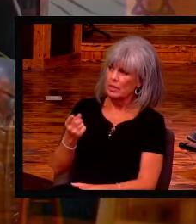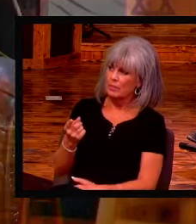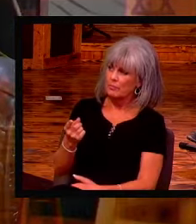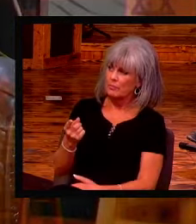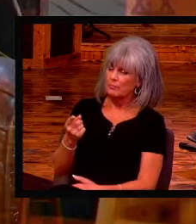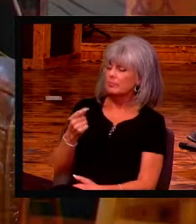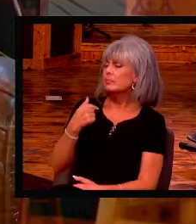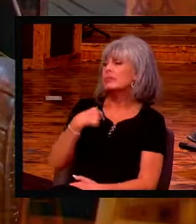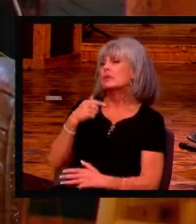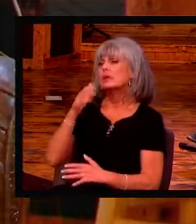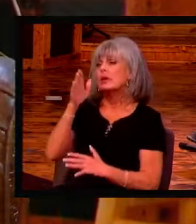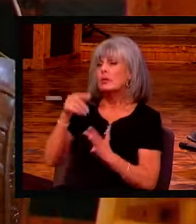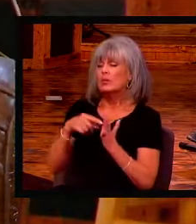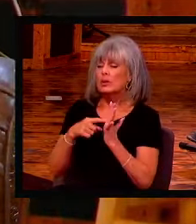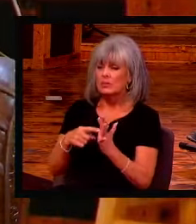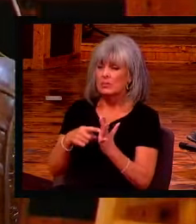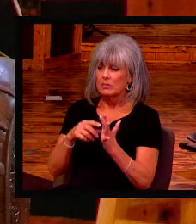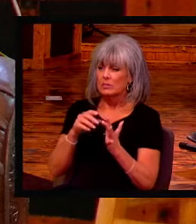I'll give an example.